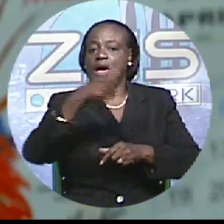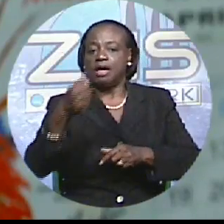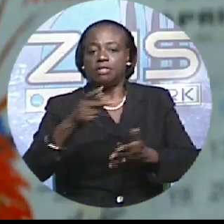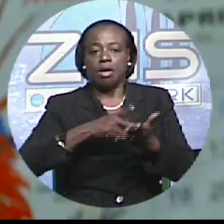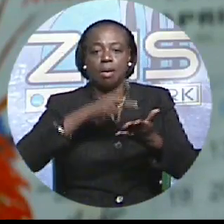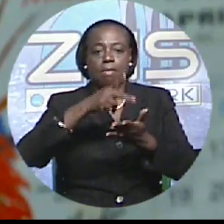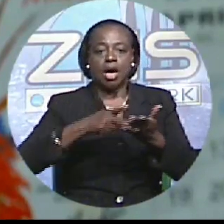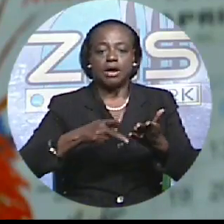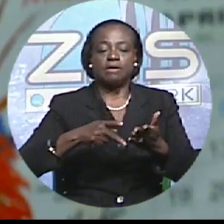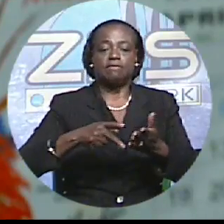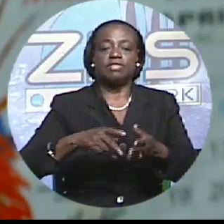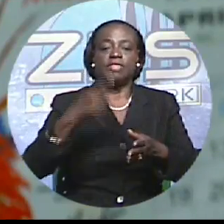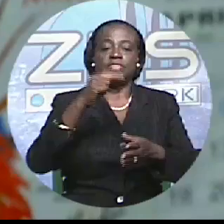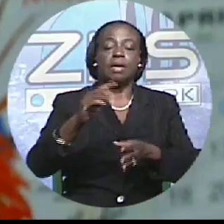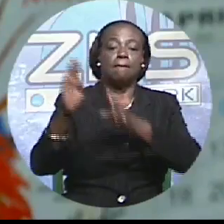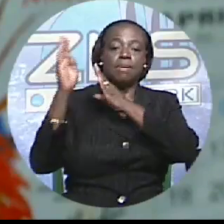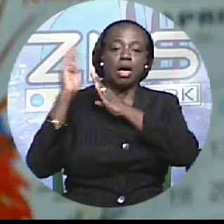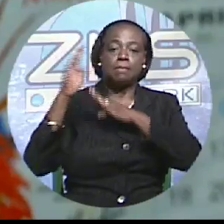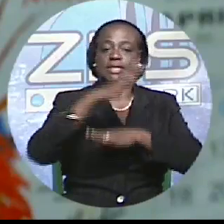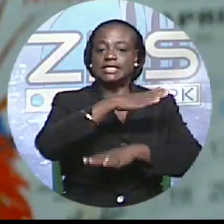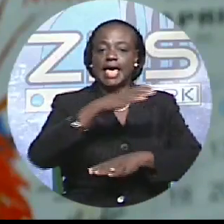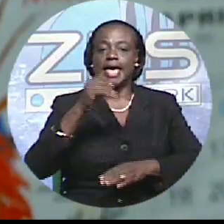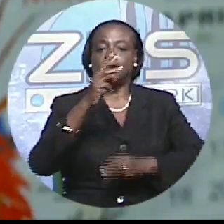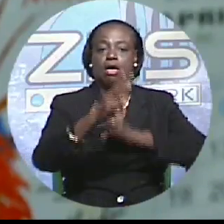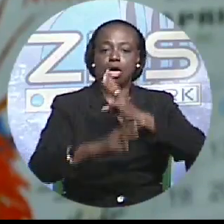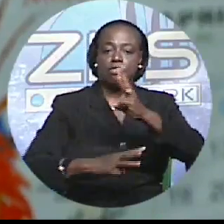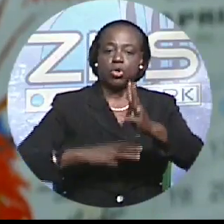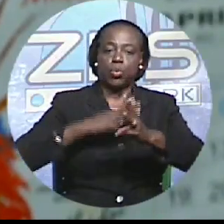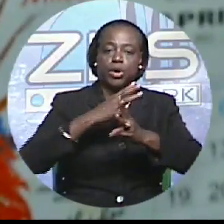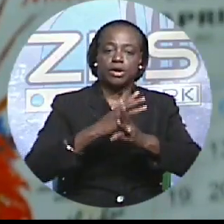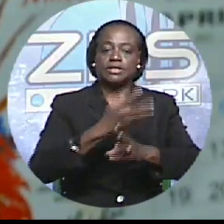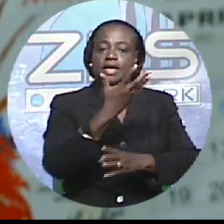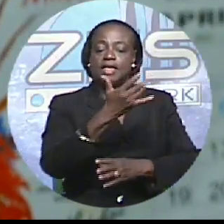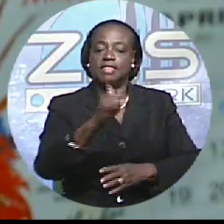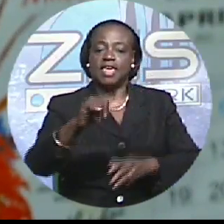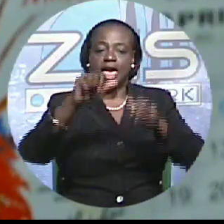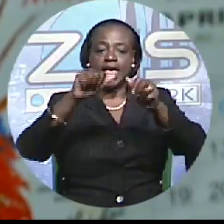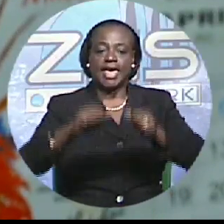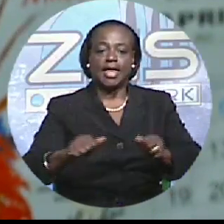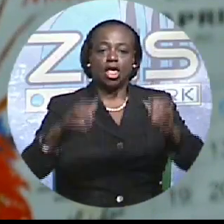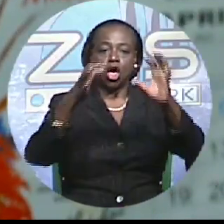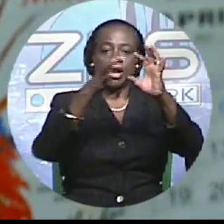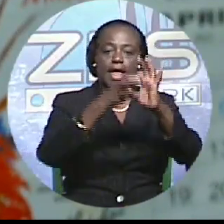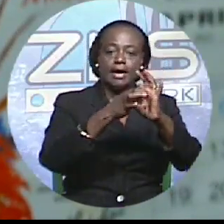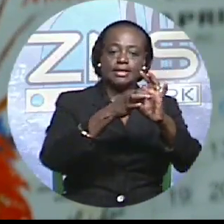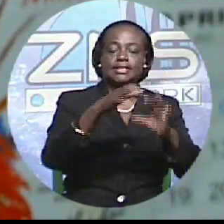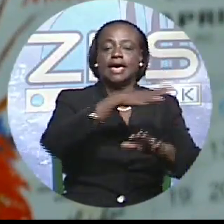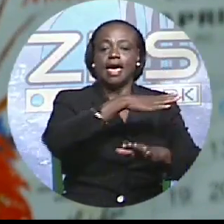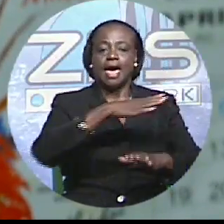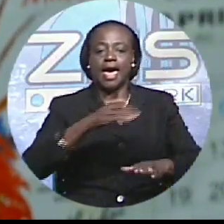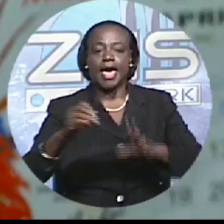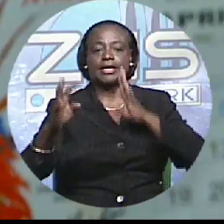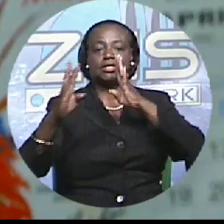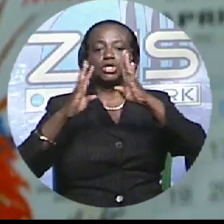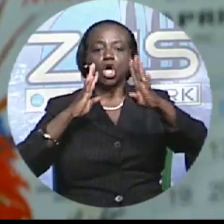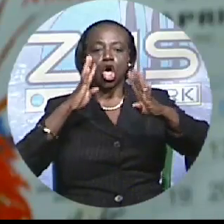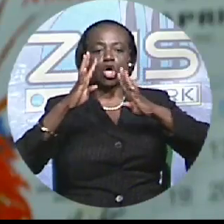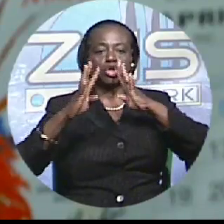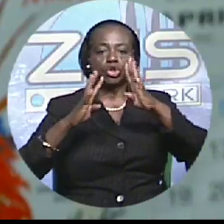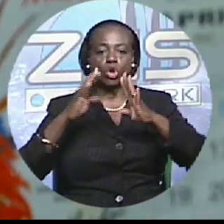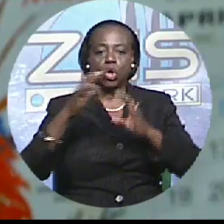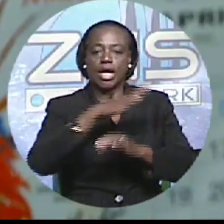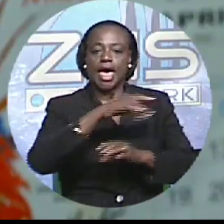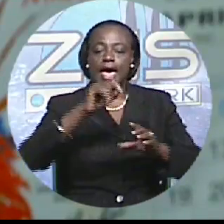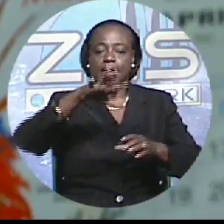and the world, they're able to connect and speak and find out exactly how